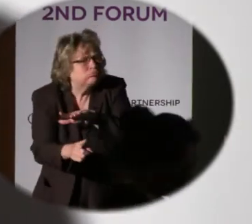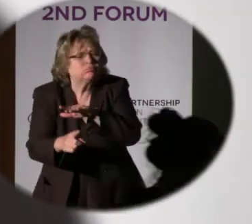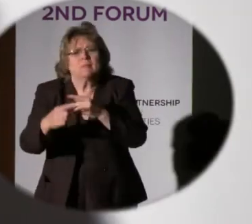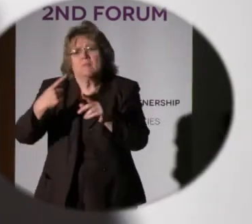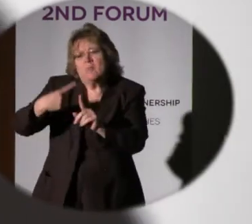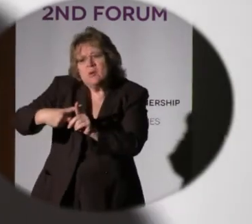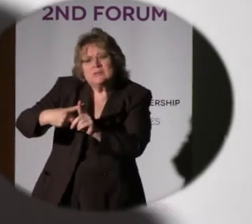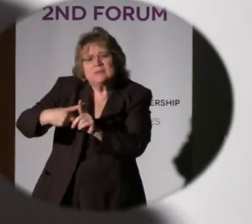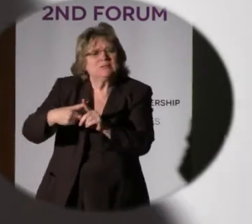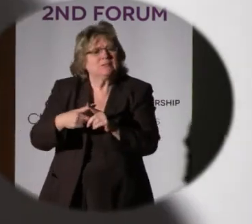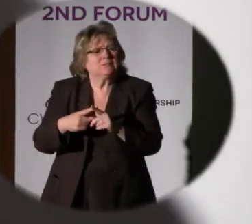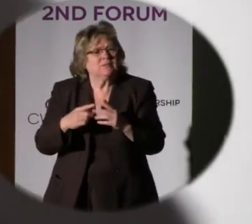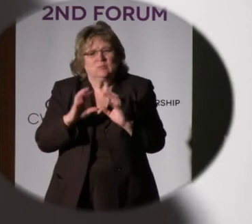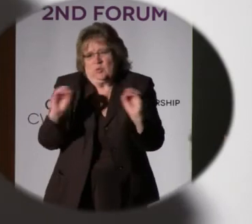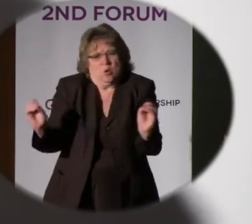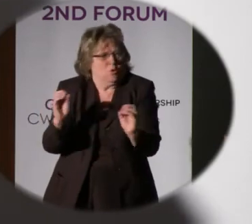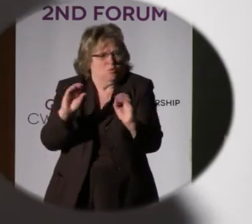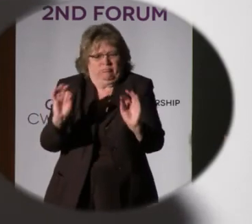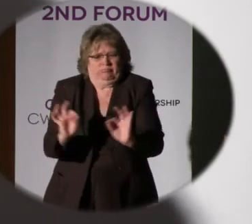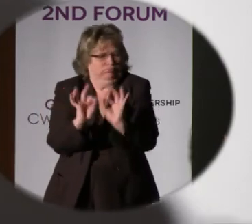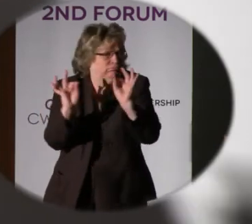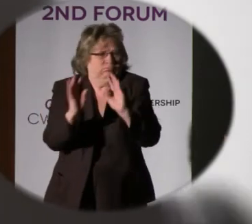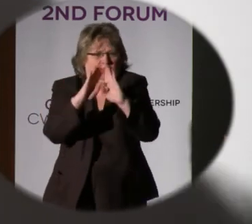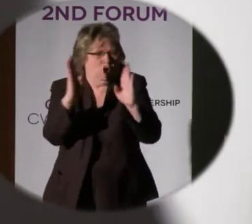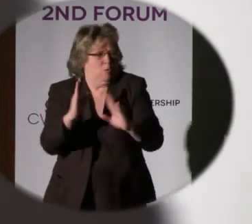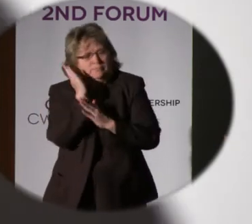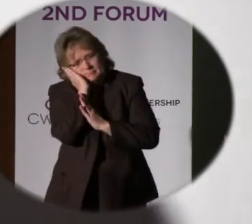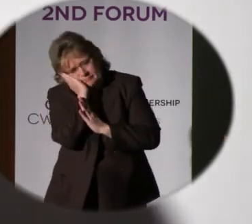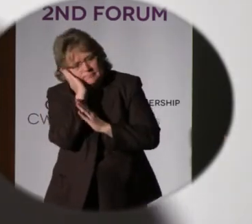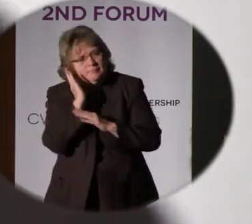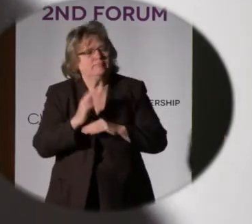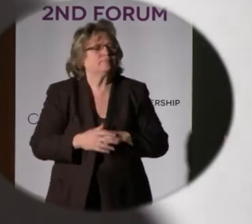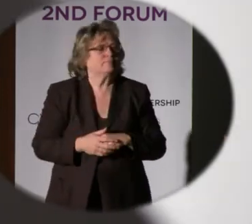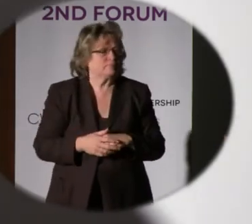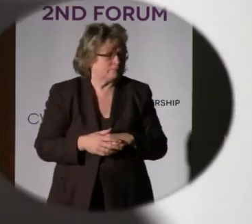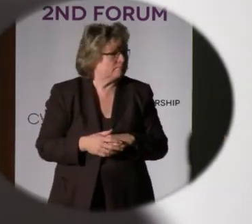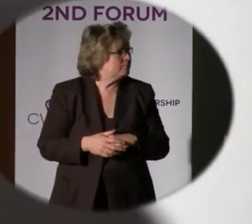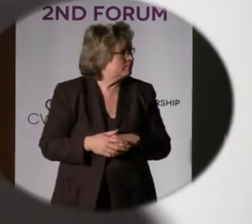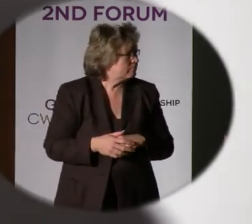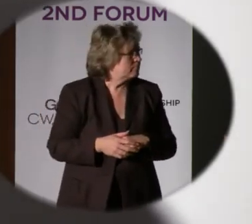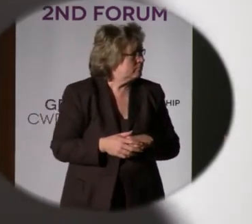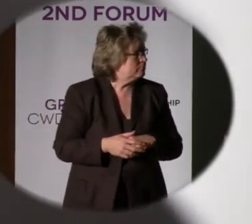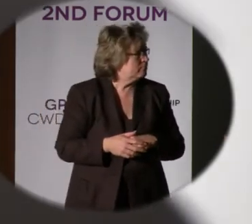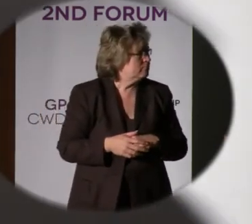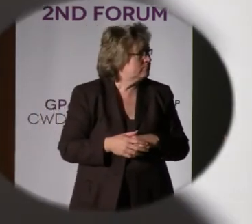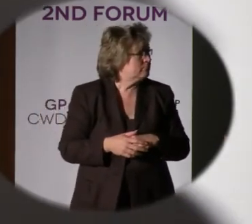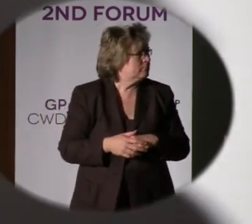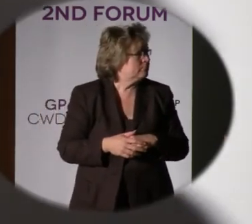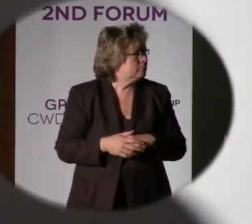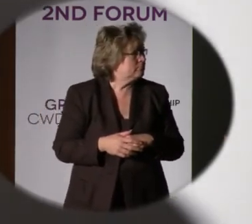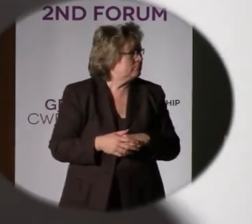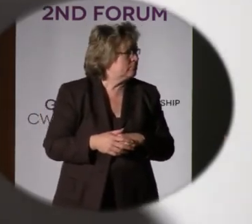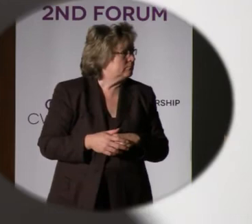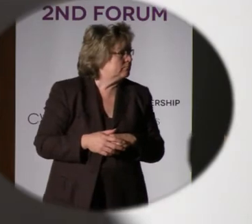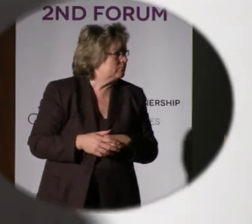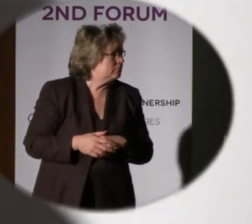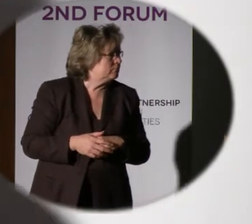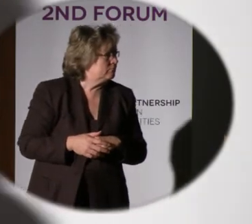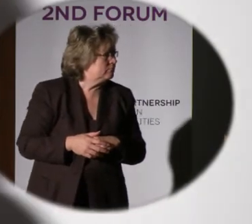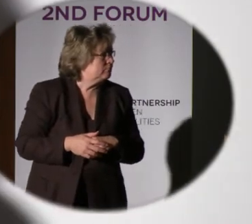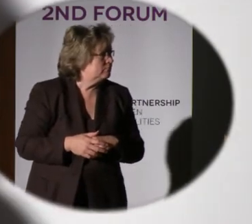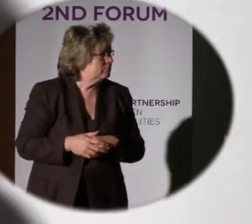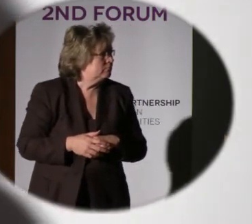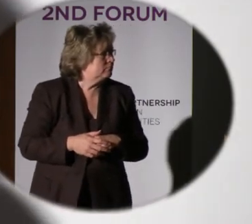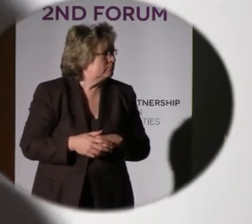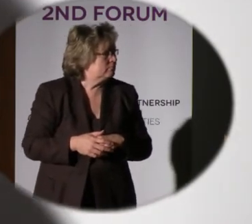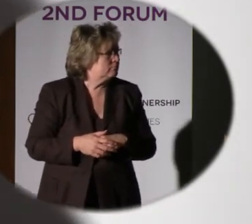huge implications in terms of the organization of the forum, but also in terms of logistics, because children were supposed to come